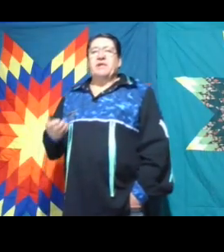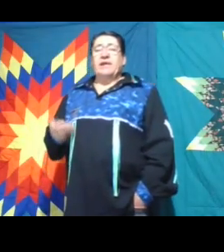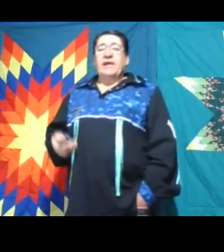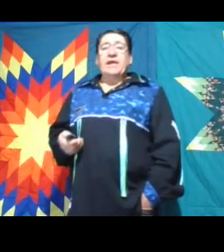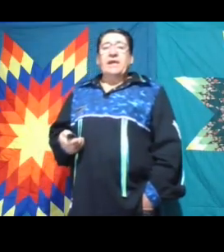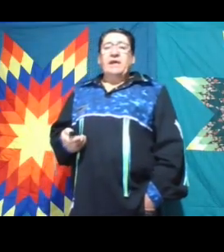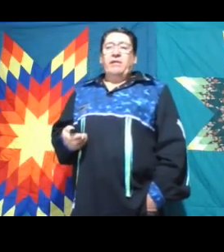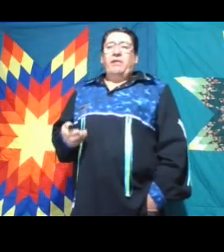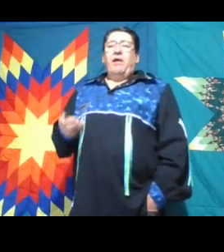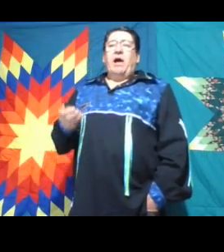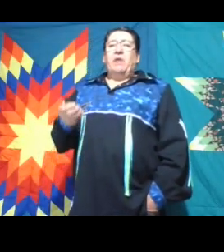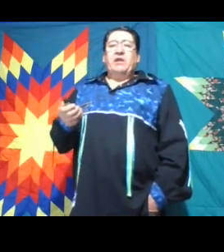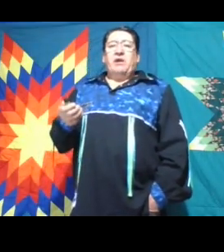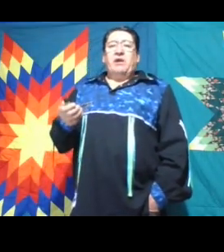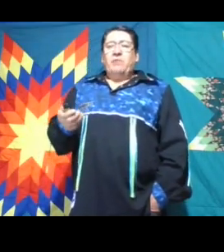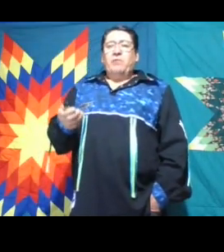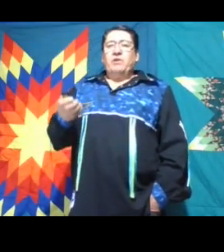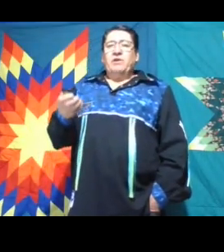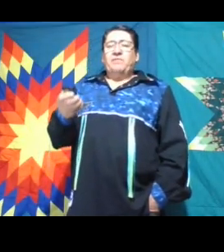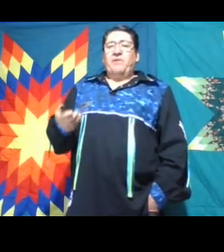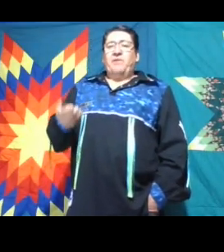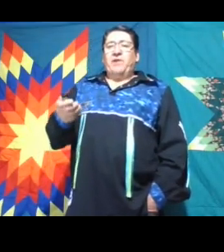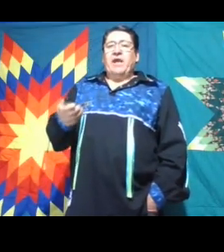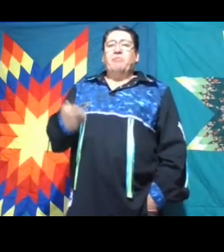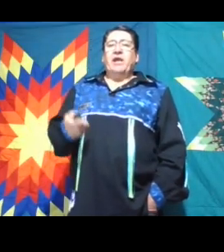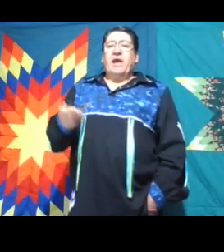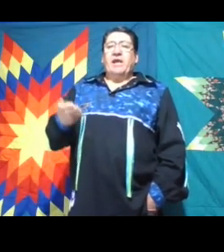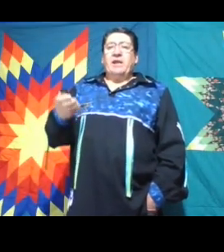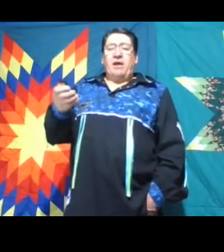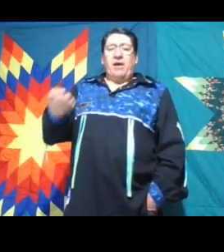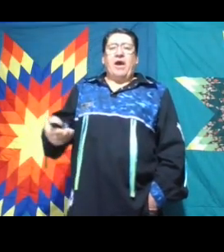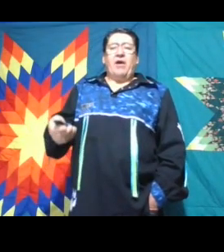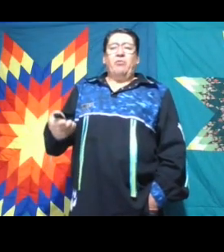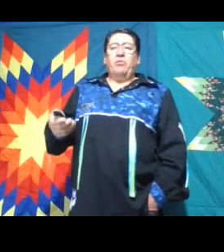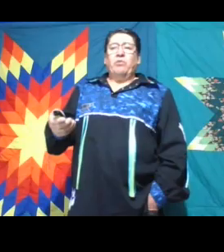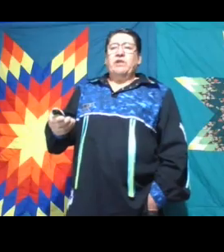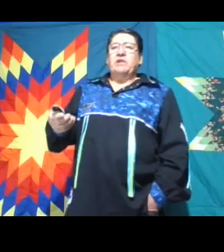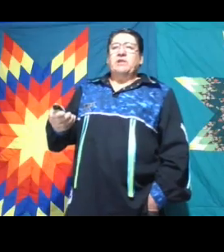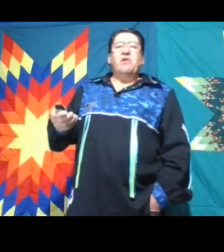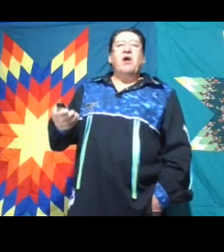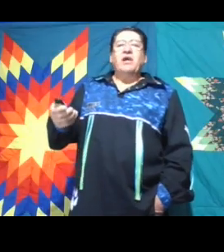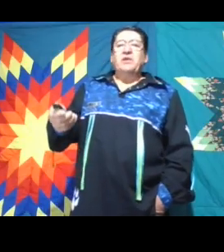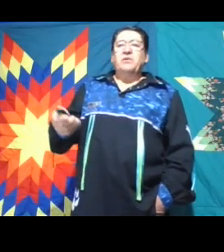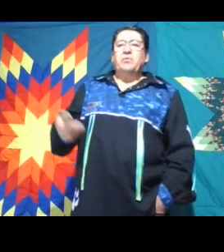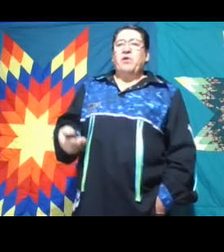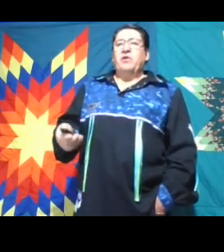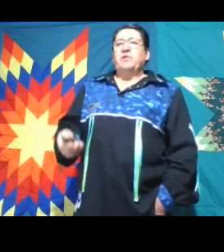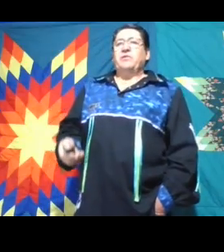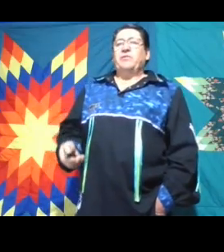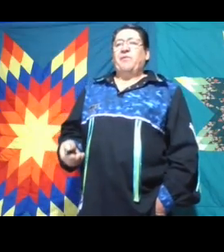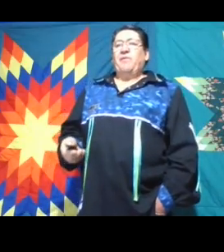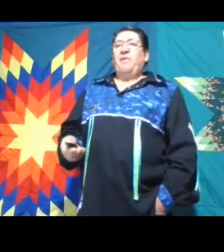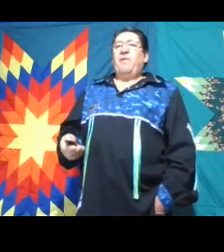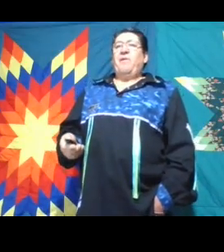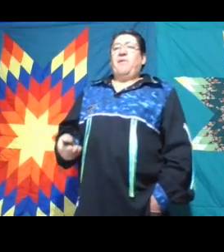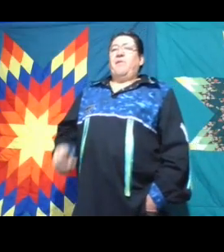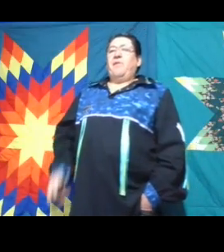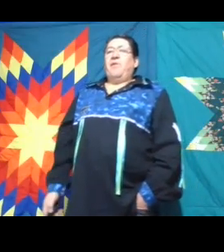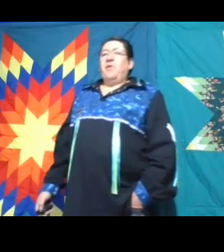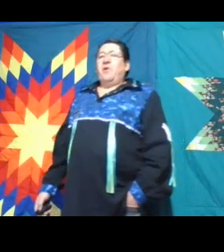relationships is key. I'll be talking about this further in depth again when we start talking those barriers.